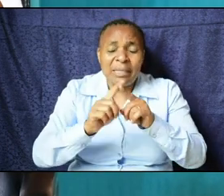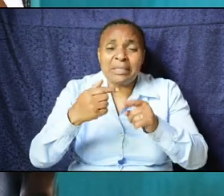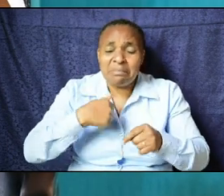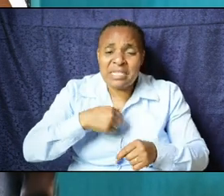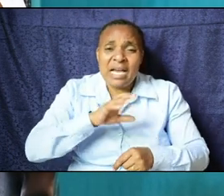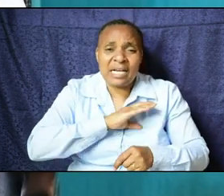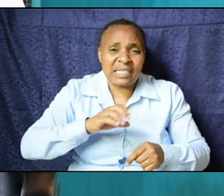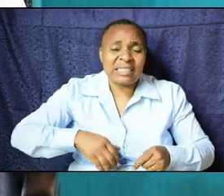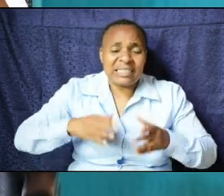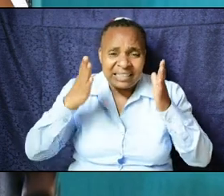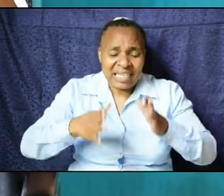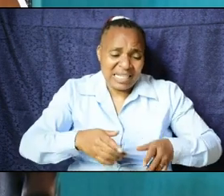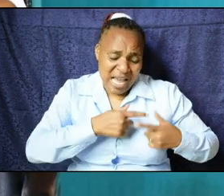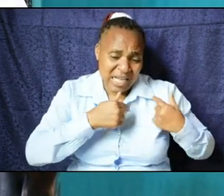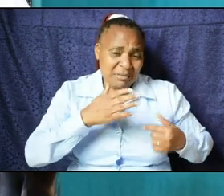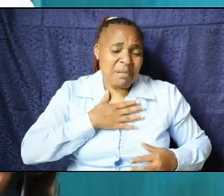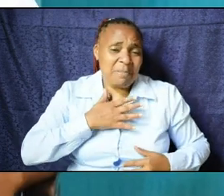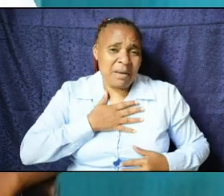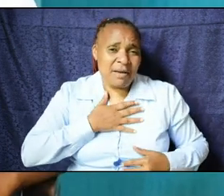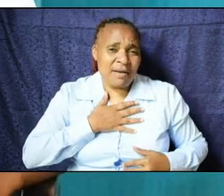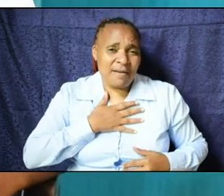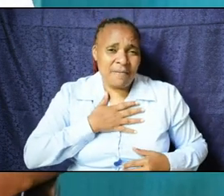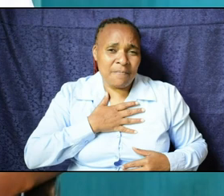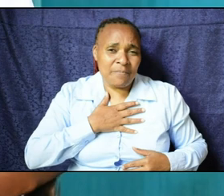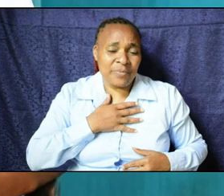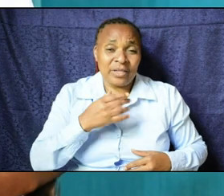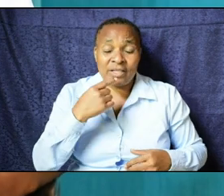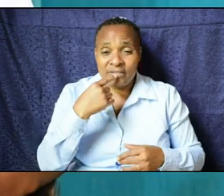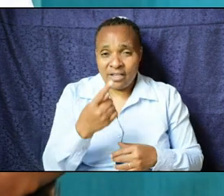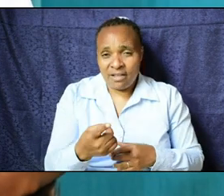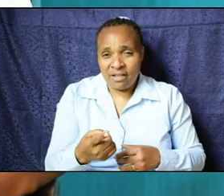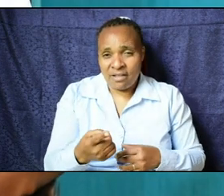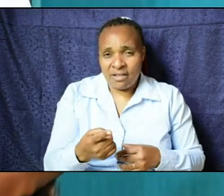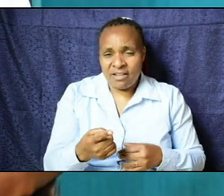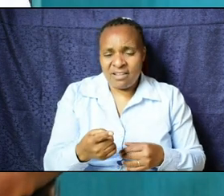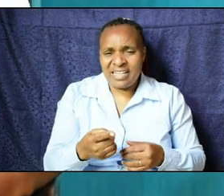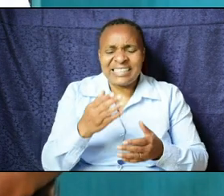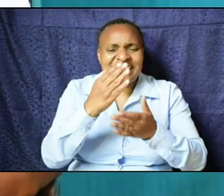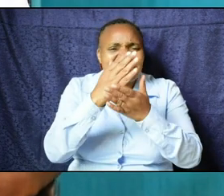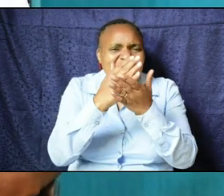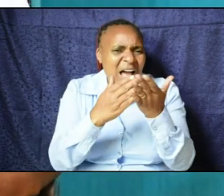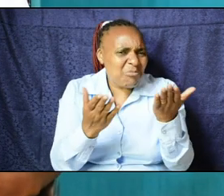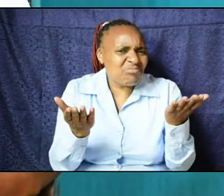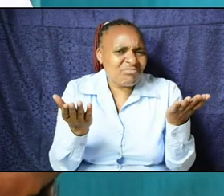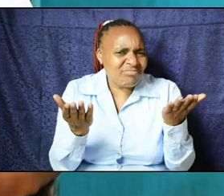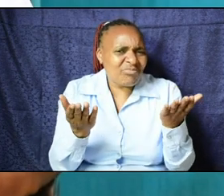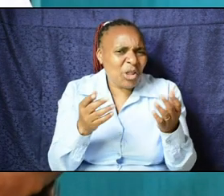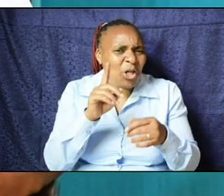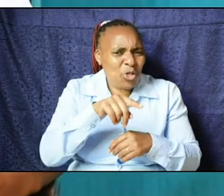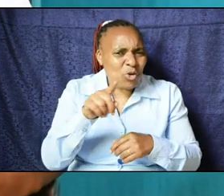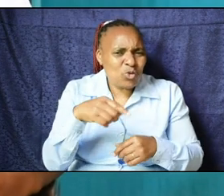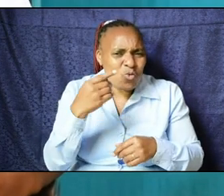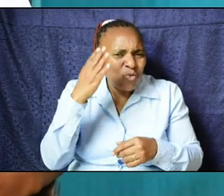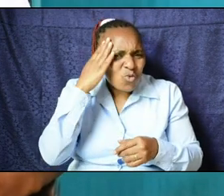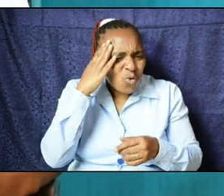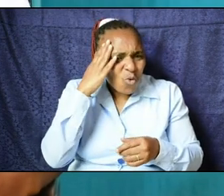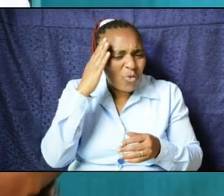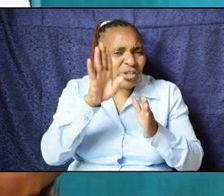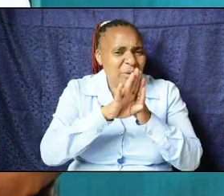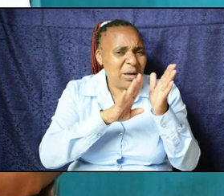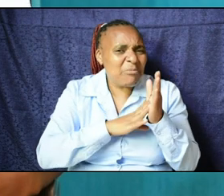I've Christianity is in my heart, that's what they say. Mm-hmm. So, okay, those who know the Bible a